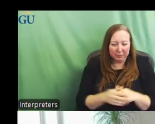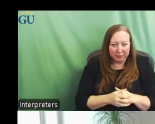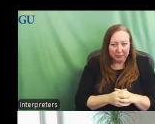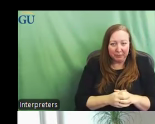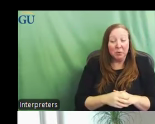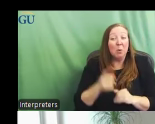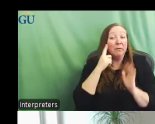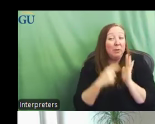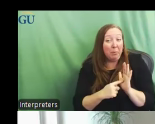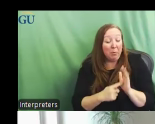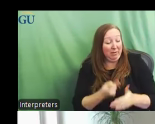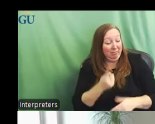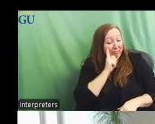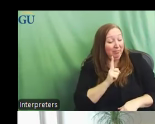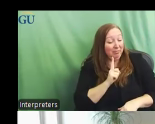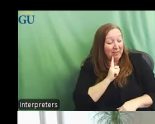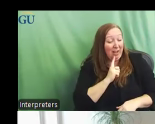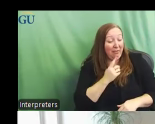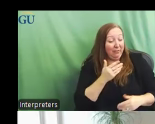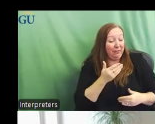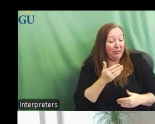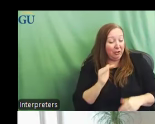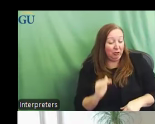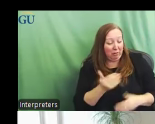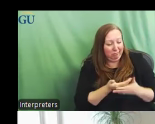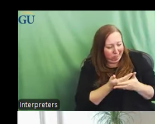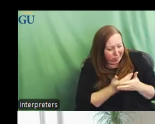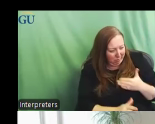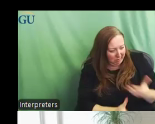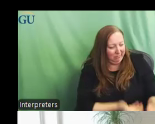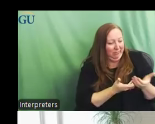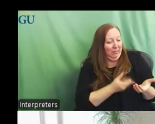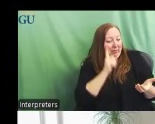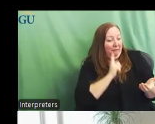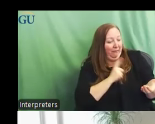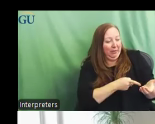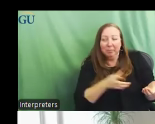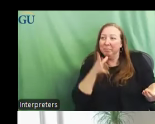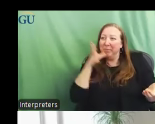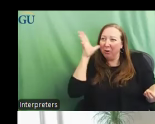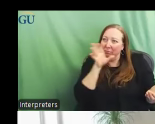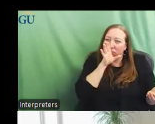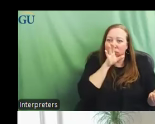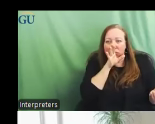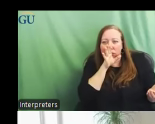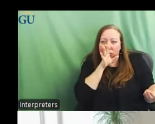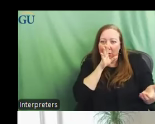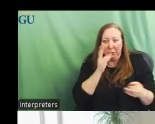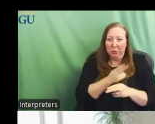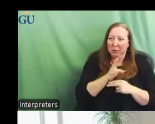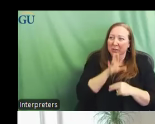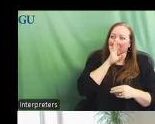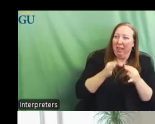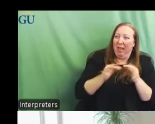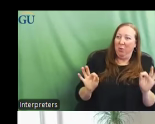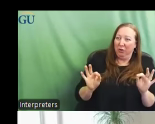example, a deaf child born to hearing parents who use spoken language, even though the parents are using a spoken language in the environment,